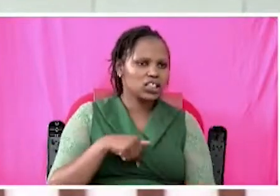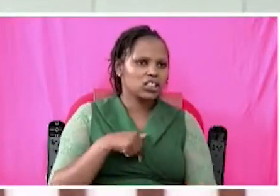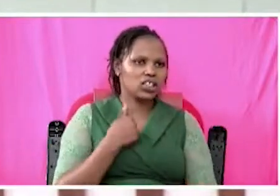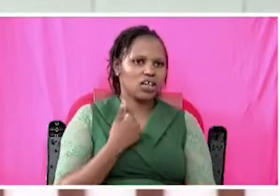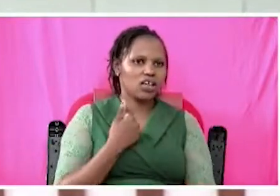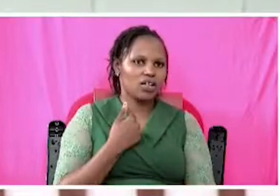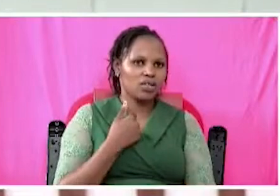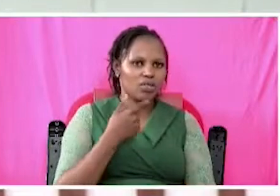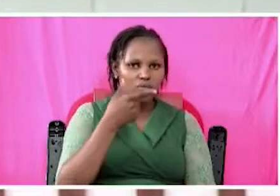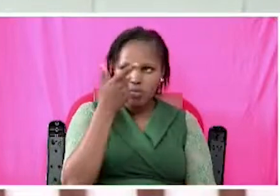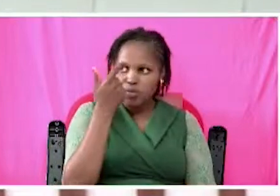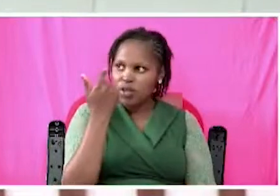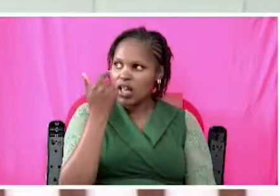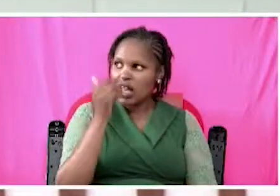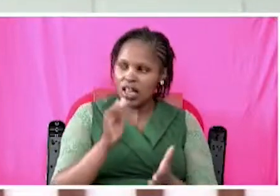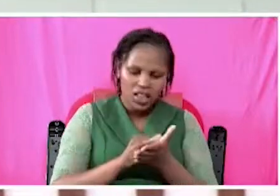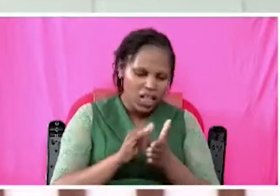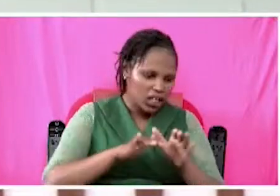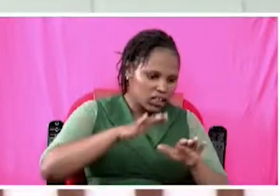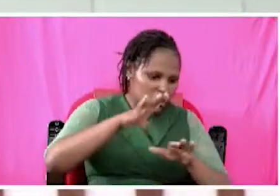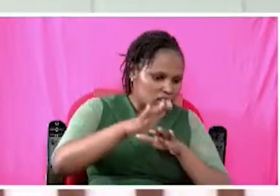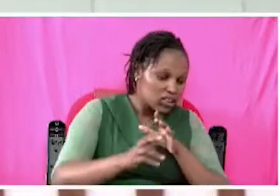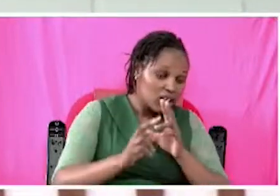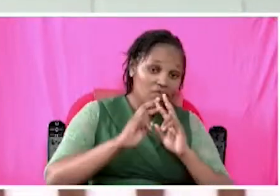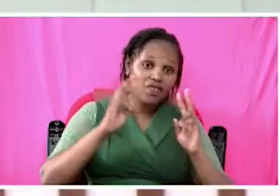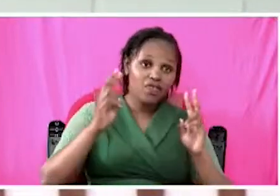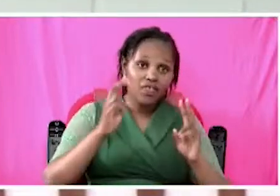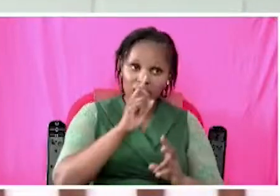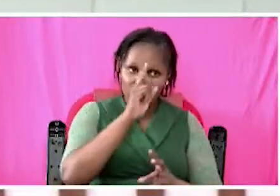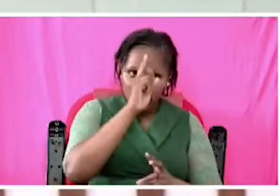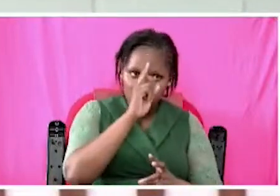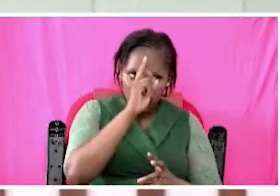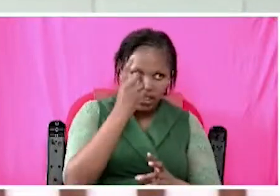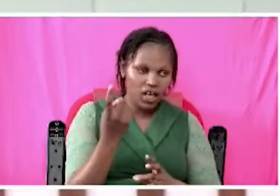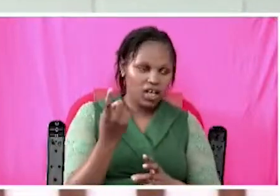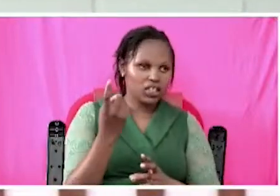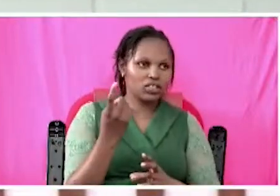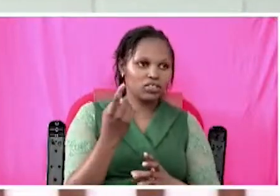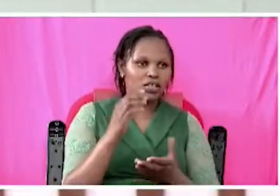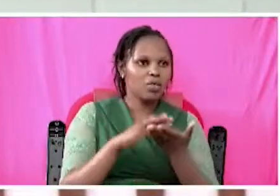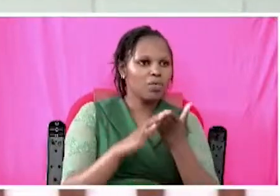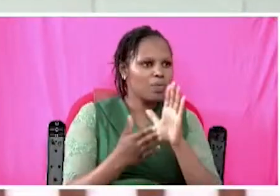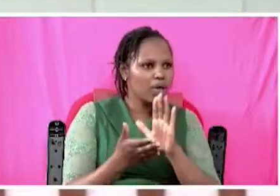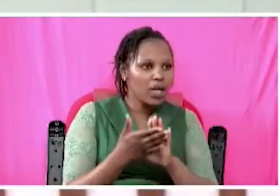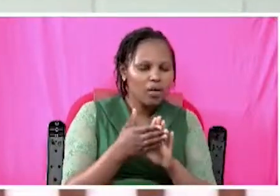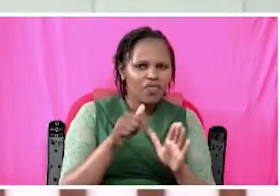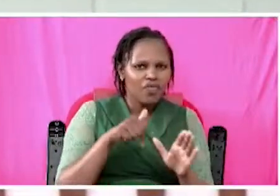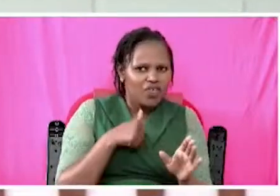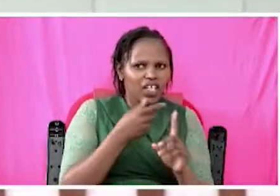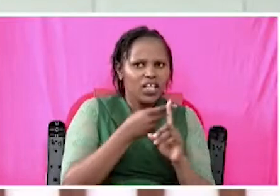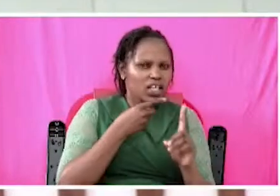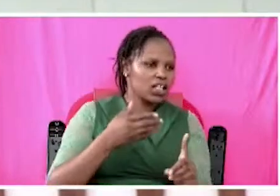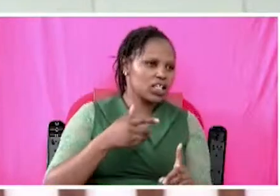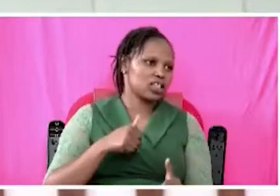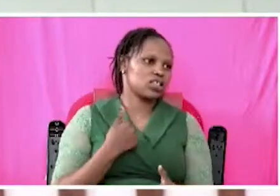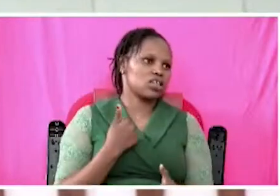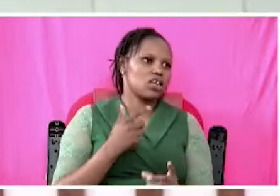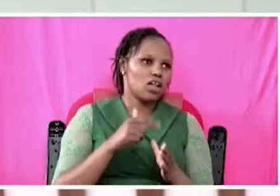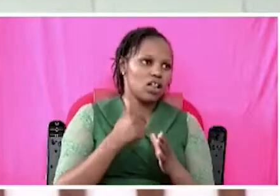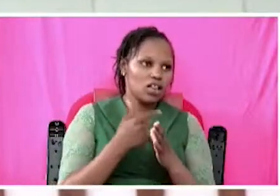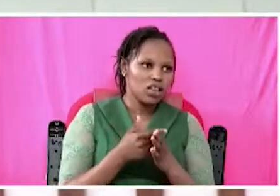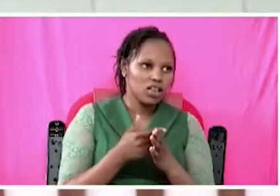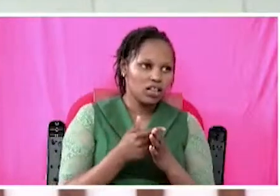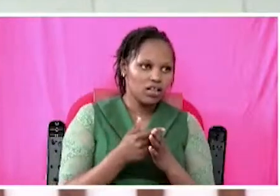the next step, which is very serious, downward spiral, becoming suicidal. And then he also